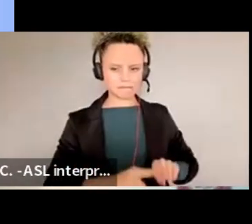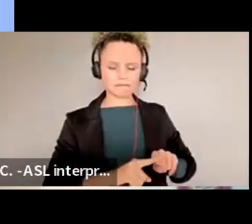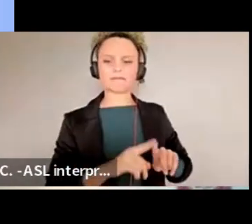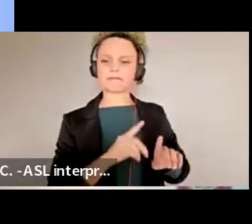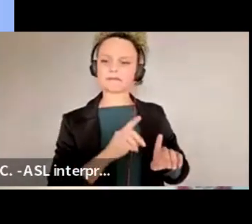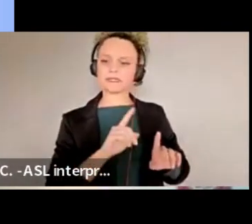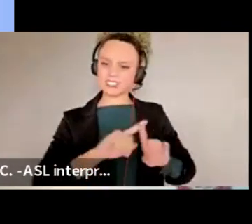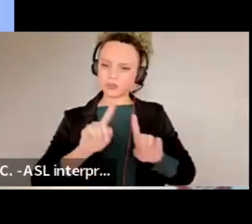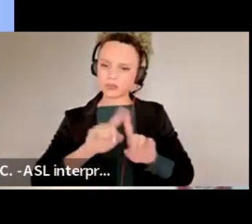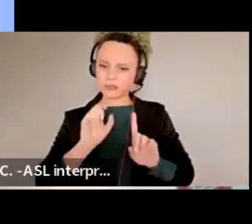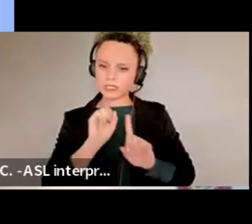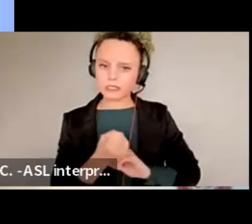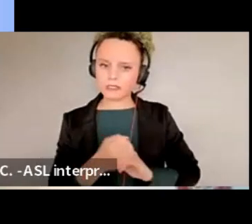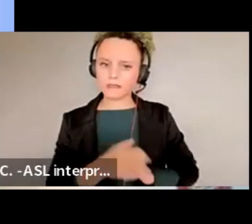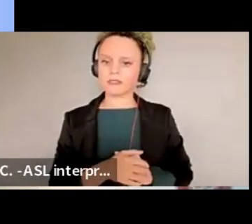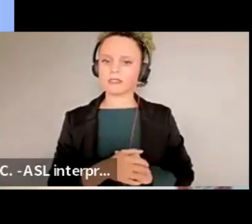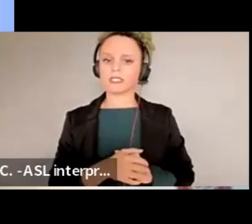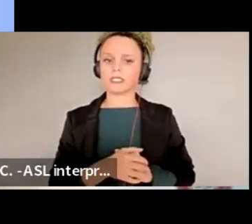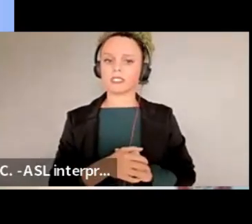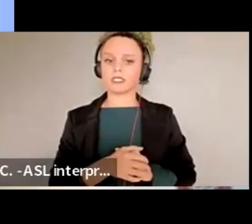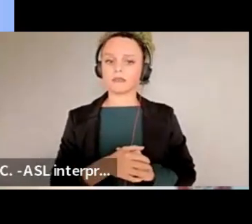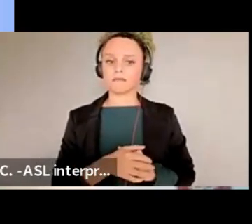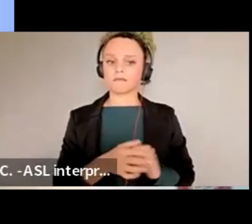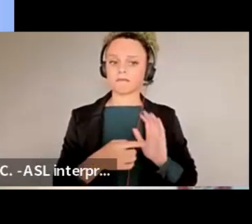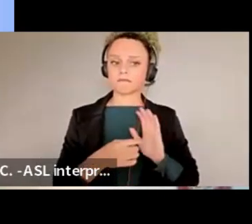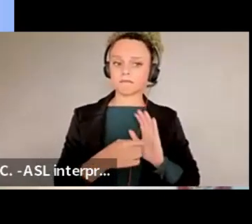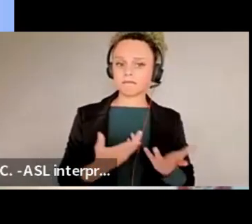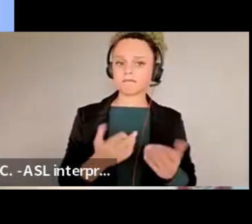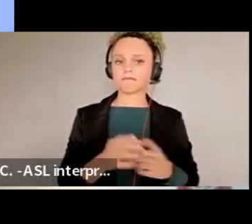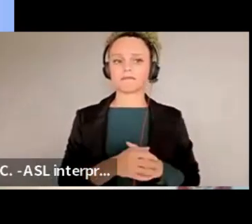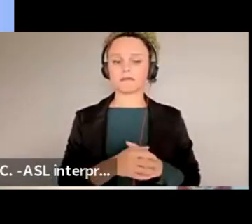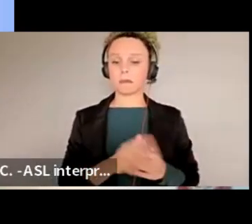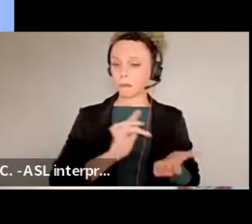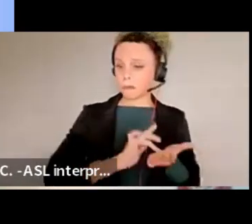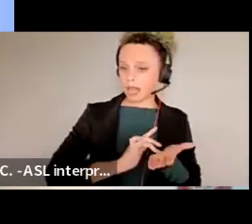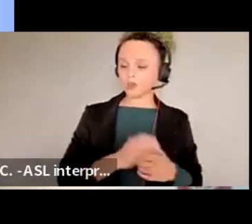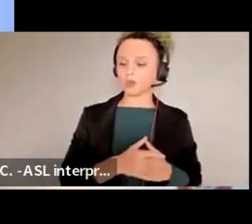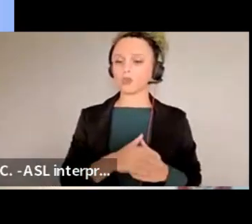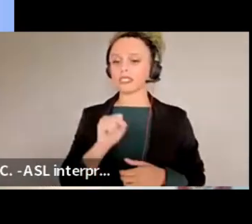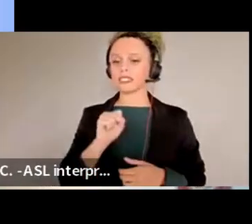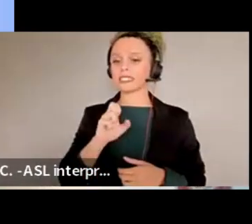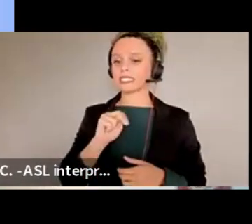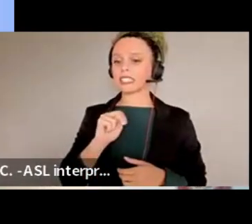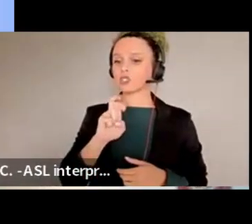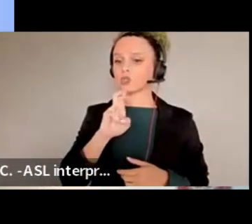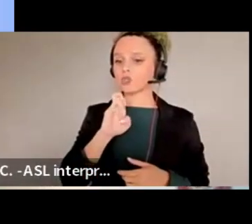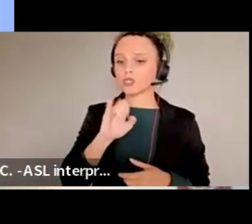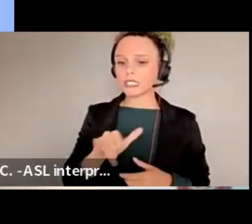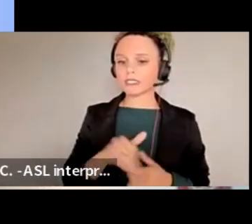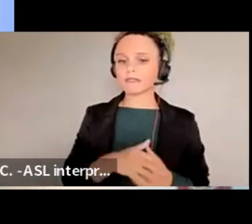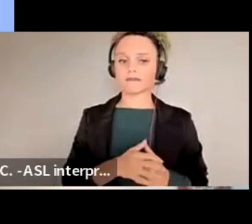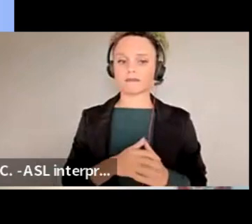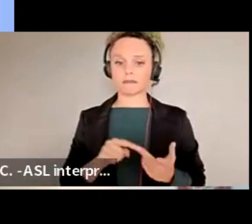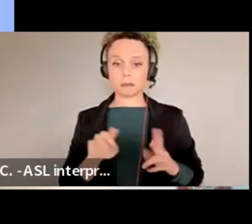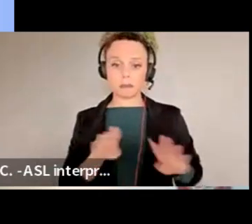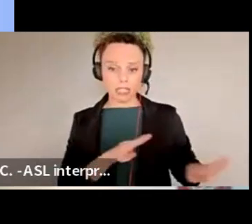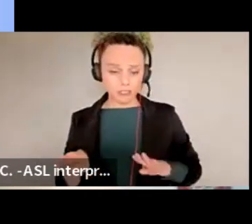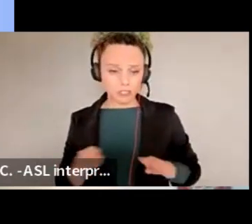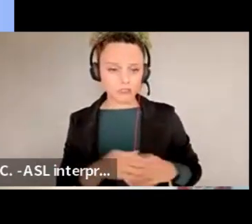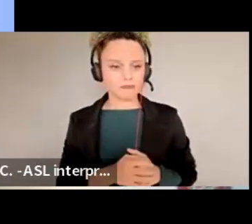diet. These dysfunctional behaviors at mealtime depend on different factors that are either